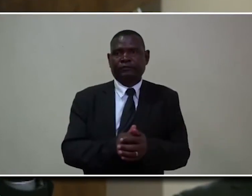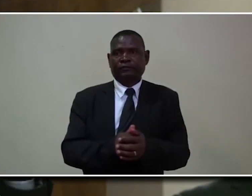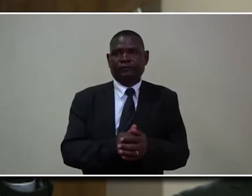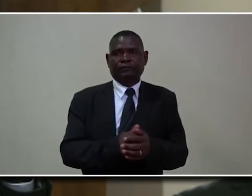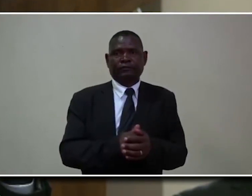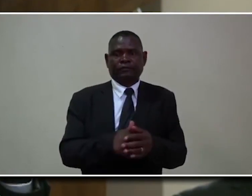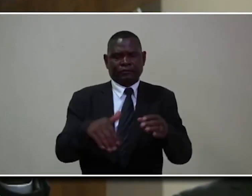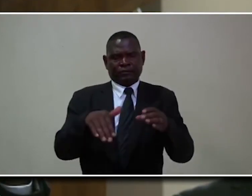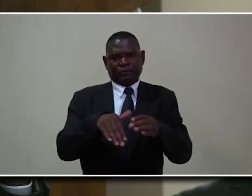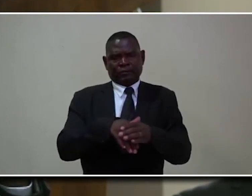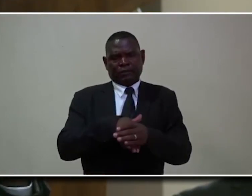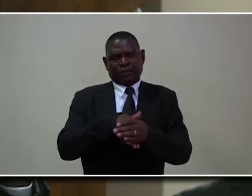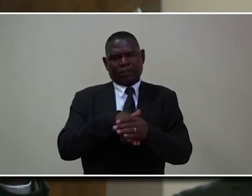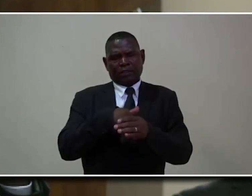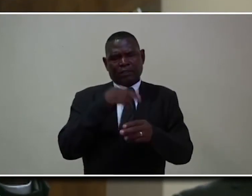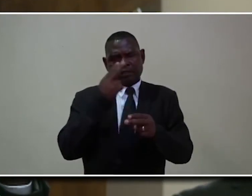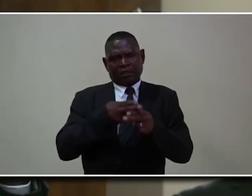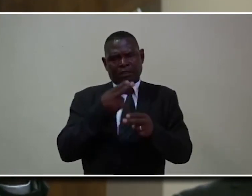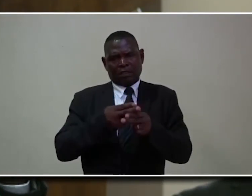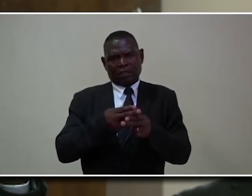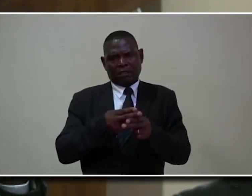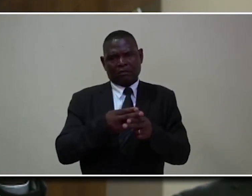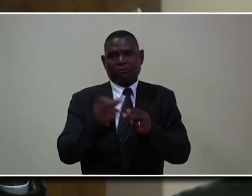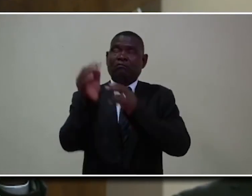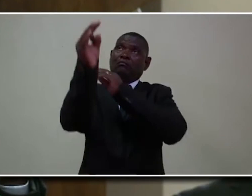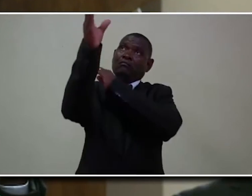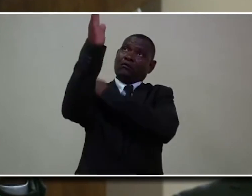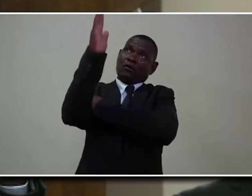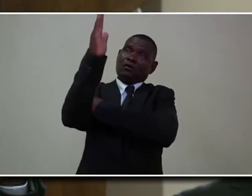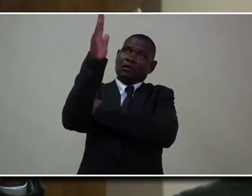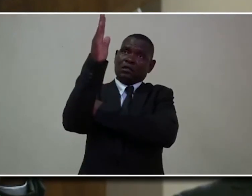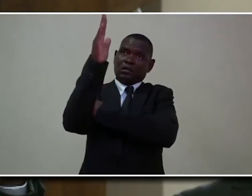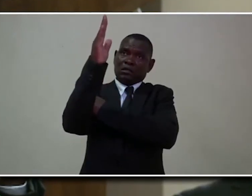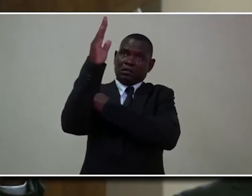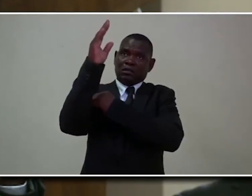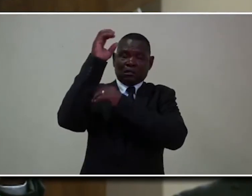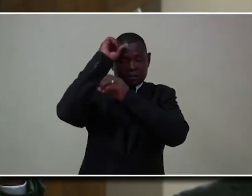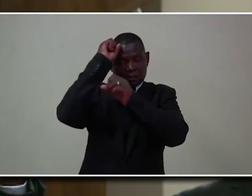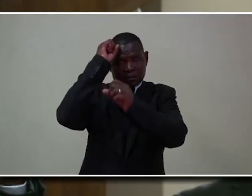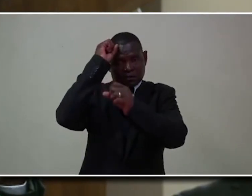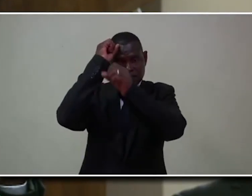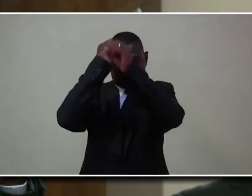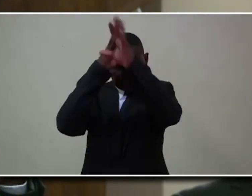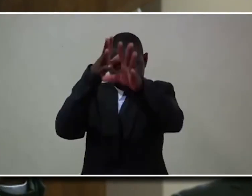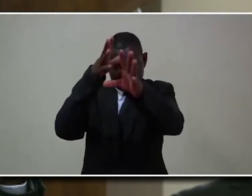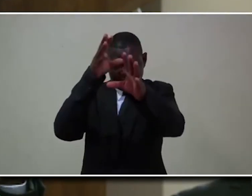In the name of God, the Father, the Son, and the Holy Spirit. I